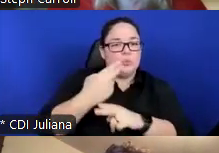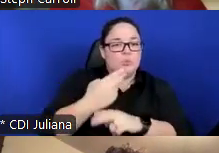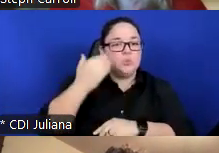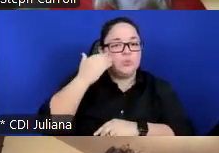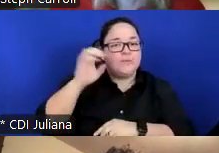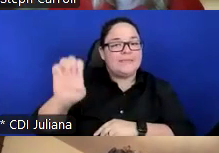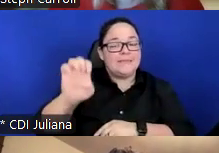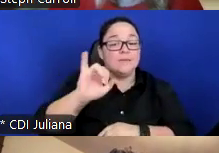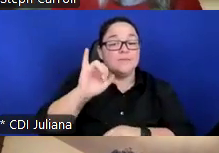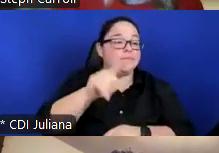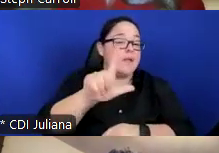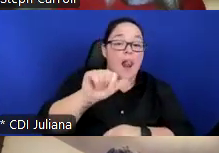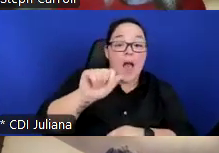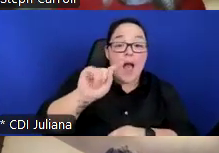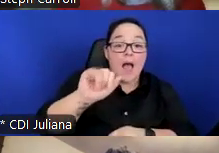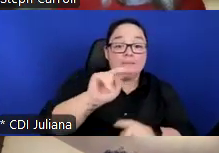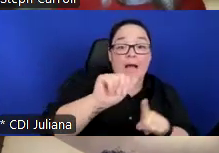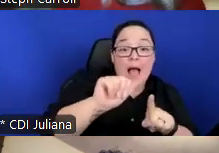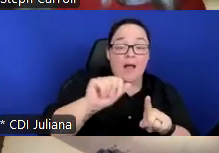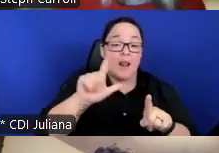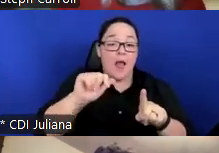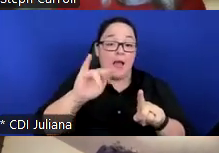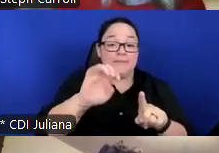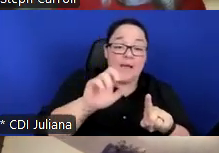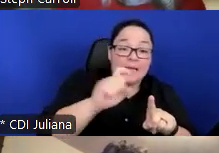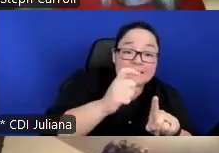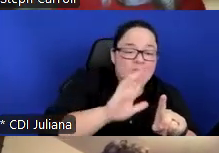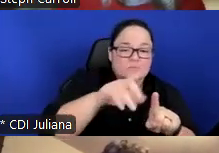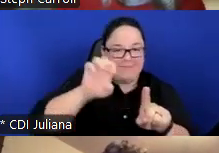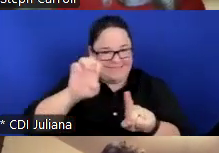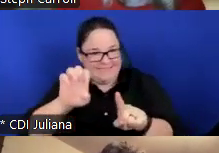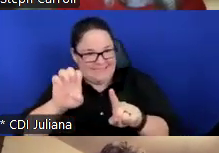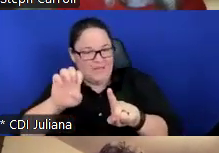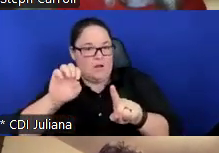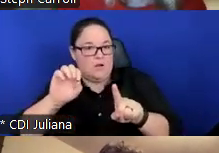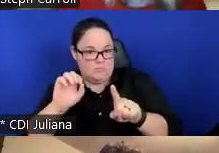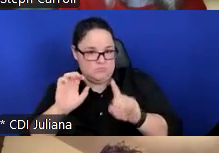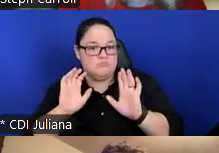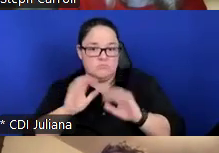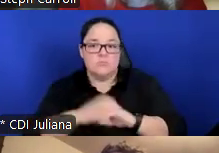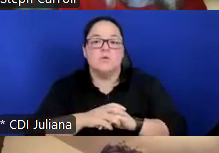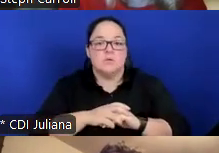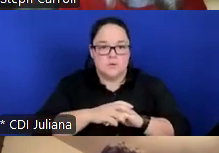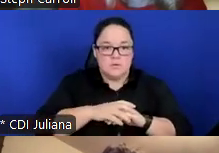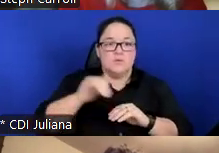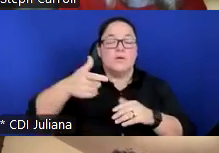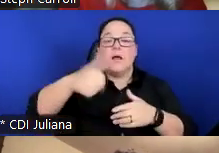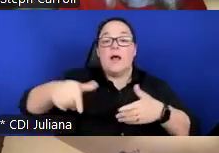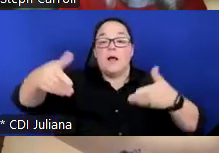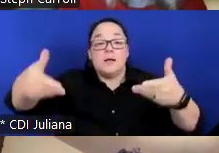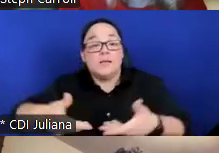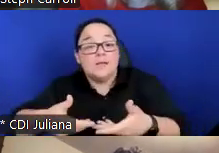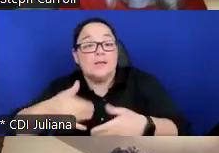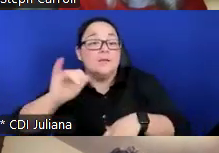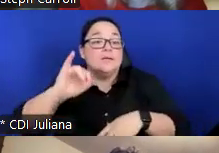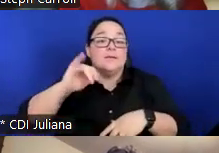we said No es un bienvenides error de at the beginning. pronunciación, sino This is un not a esfuerzo mistake in the intencional de crear pronunciation. espacios Rather, it's an inclusivos y intentional educar, effort to suponer el